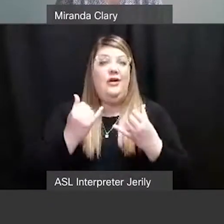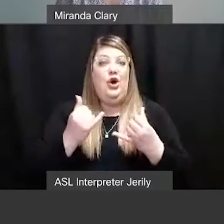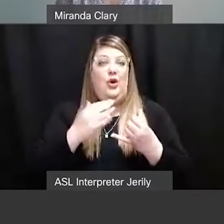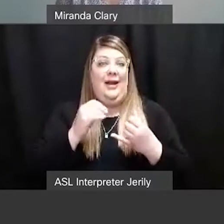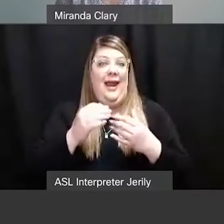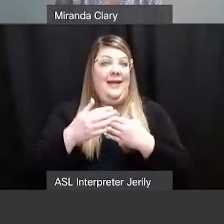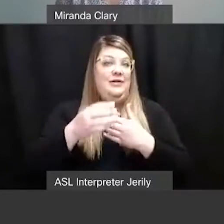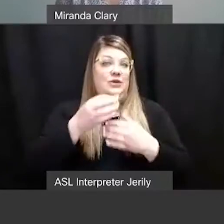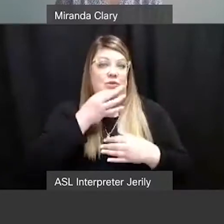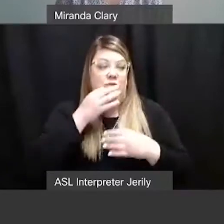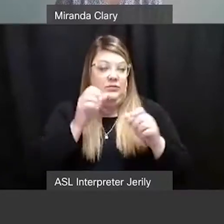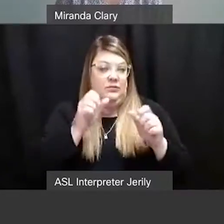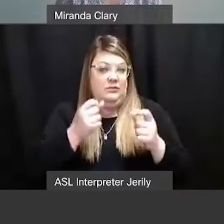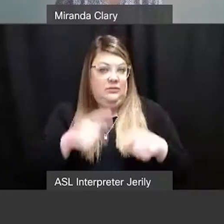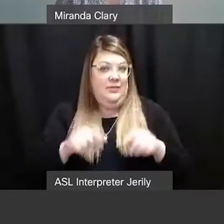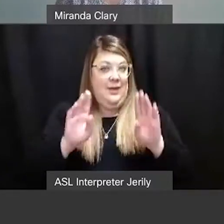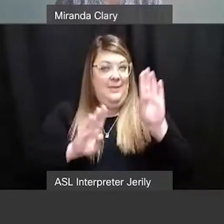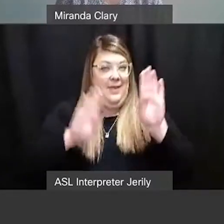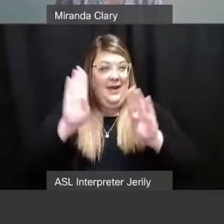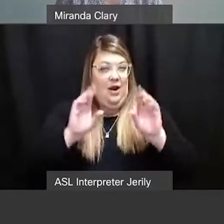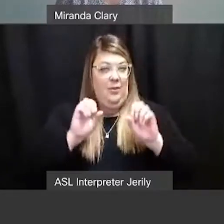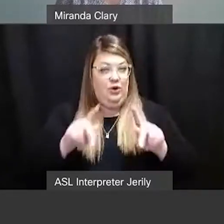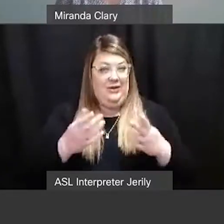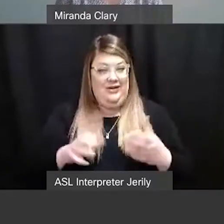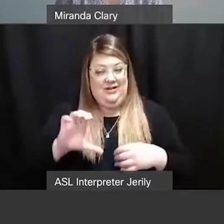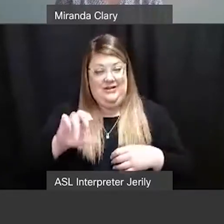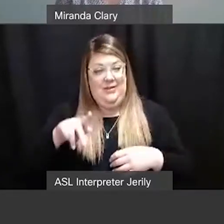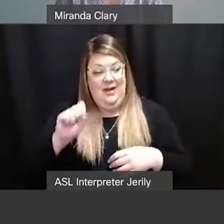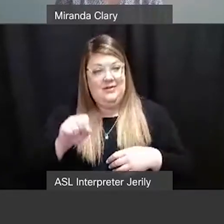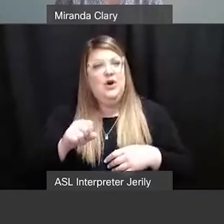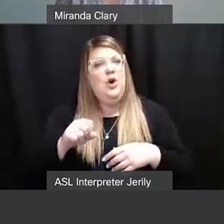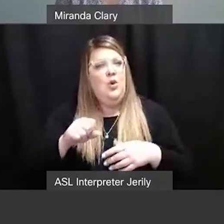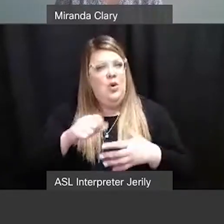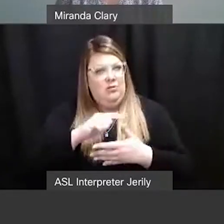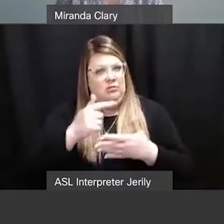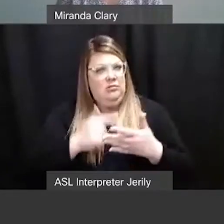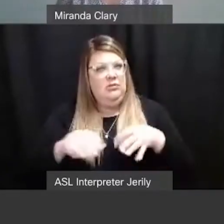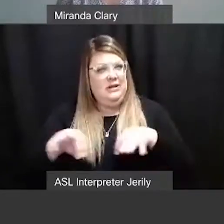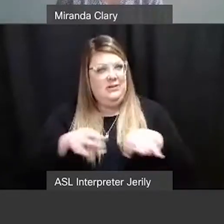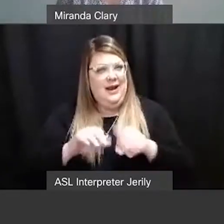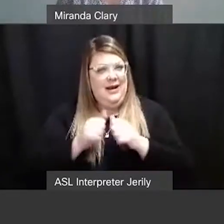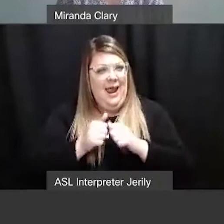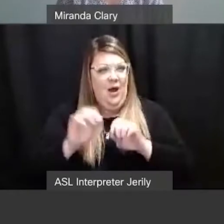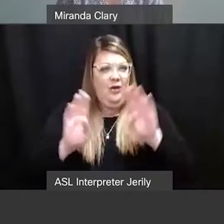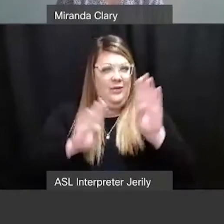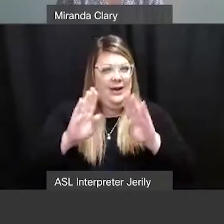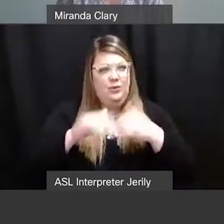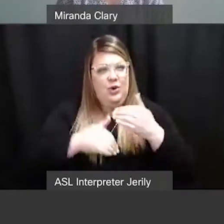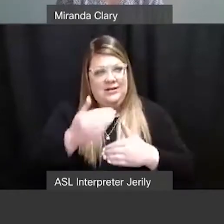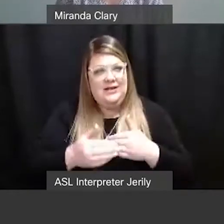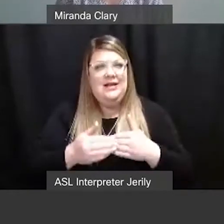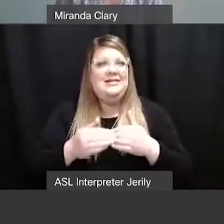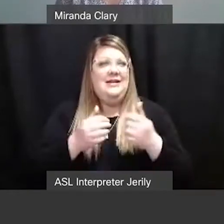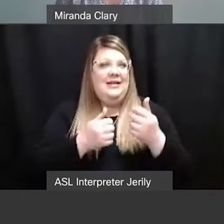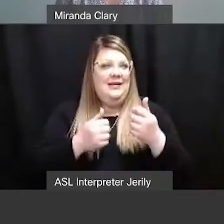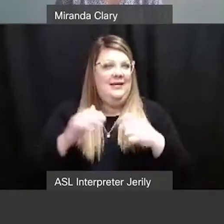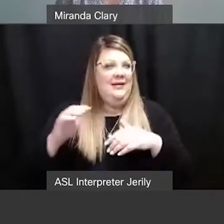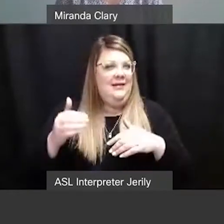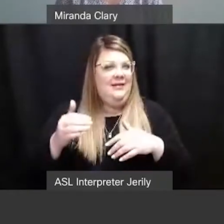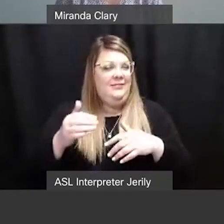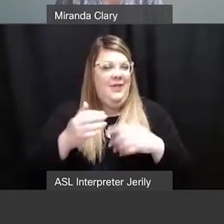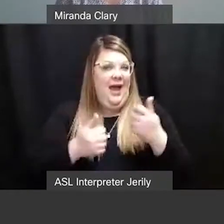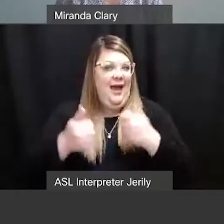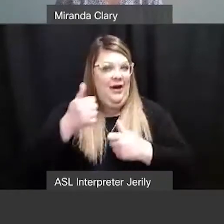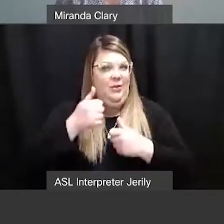CPS Energy. We'll walk through how to access the current bid postings in our new supplier management system. And then last, we